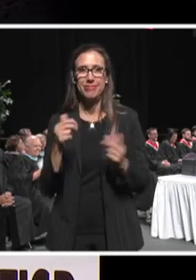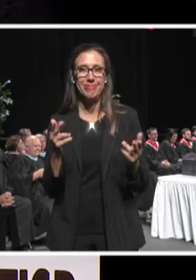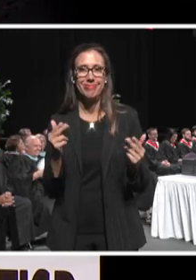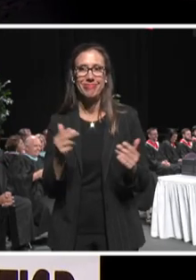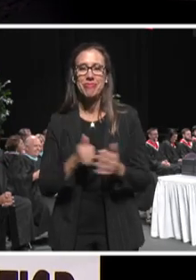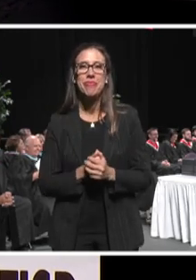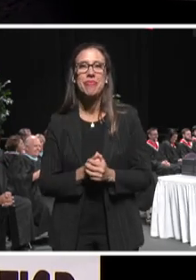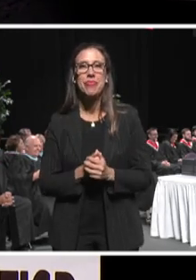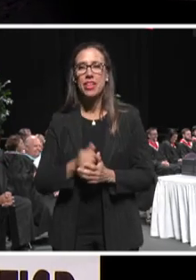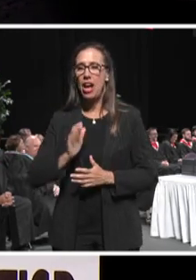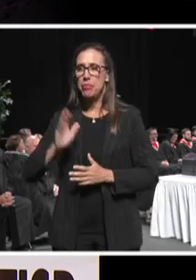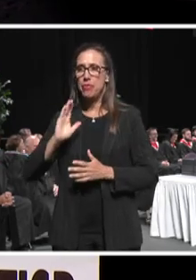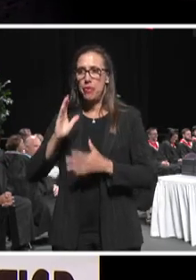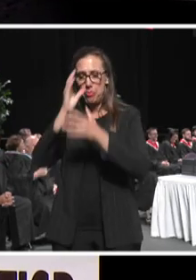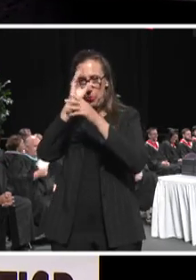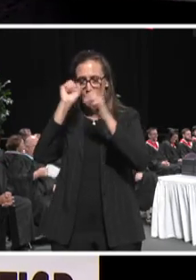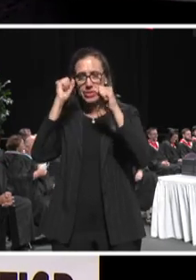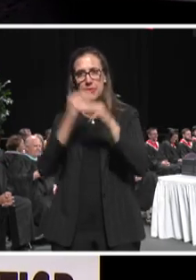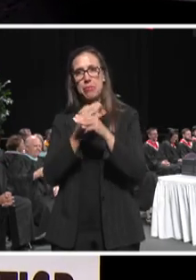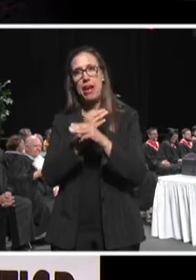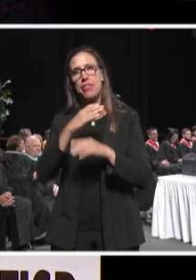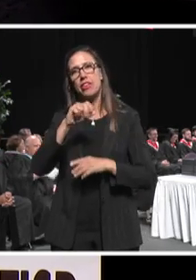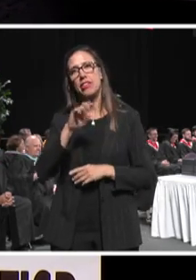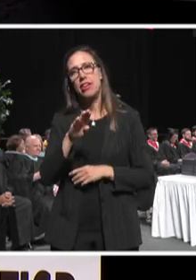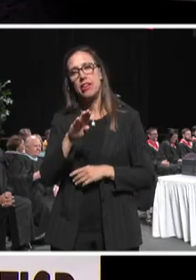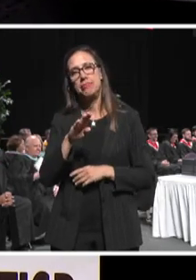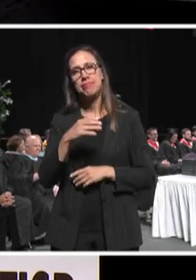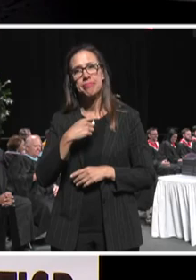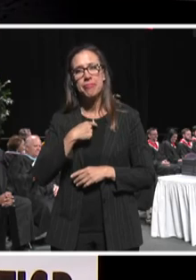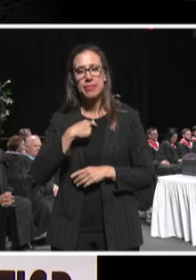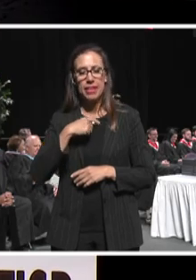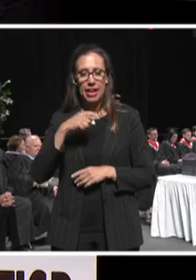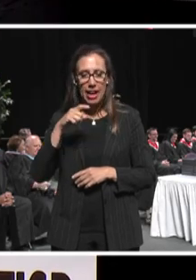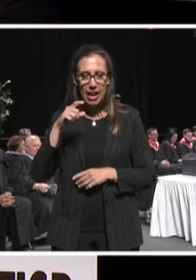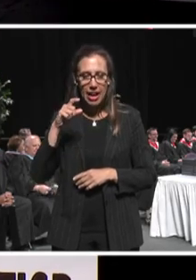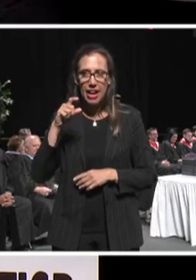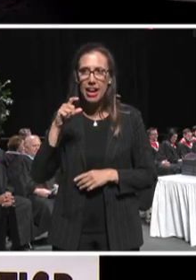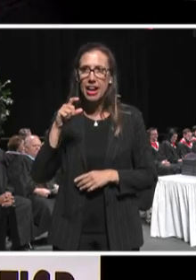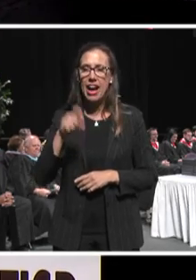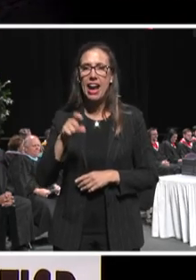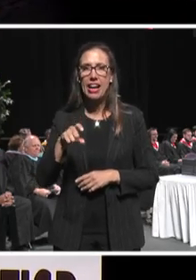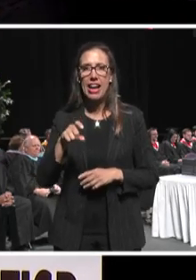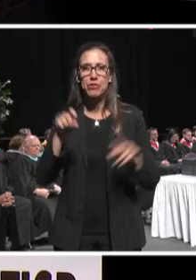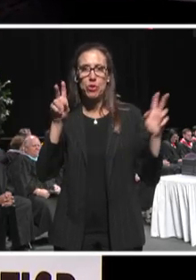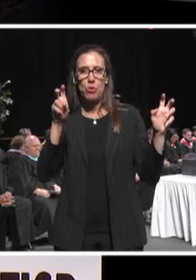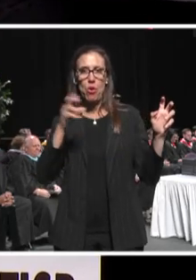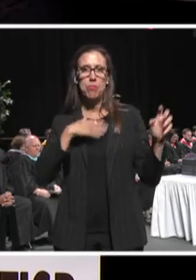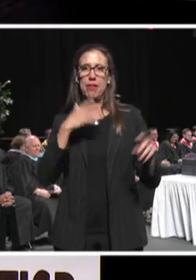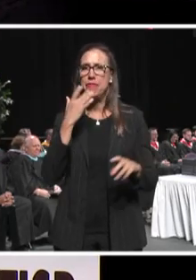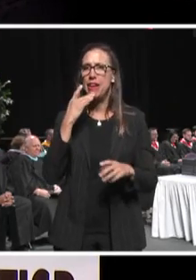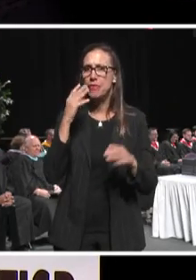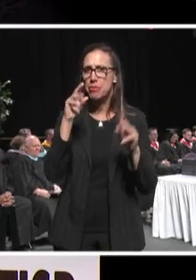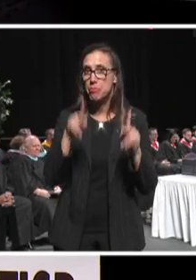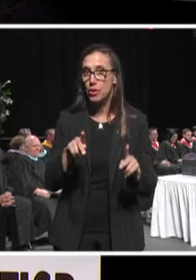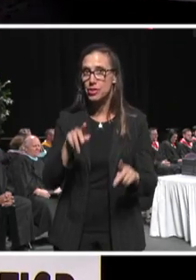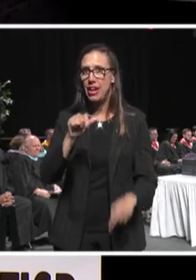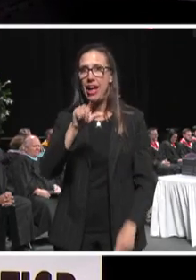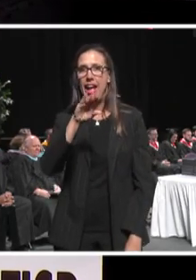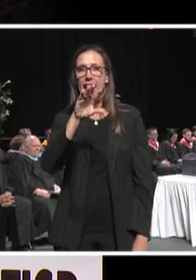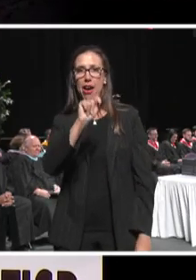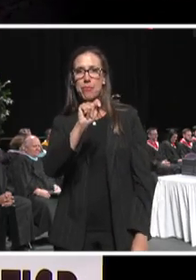As a former president of a math club, I had to quote my favorite person of all time,